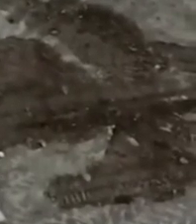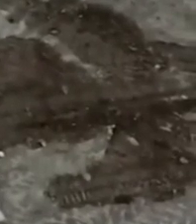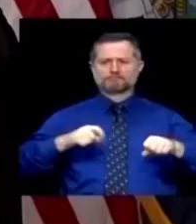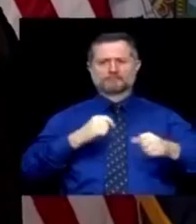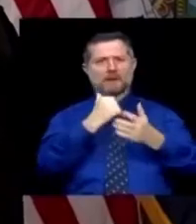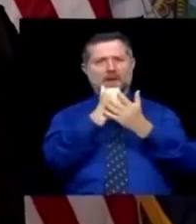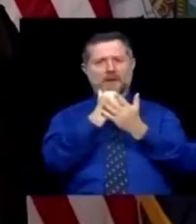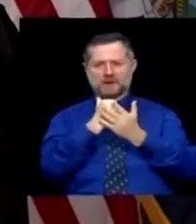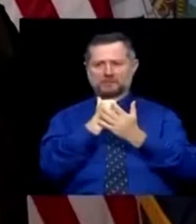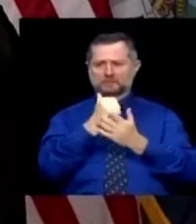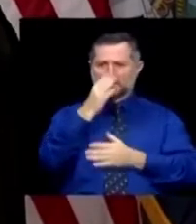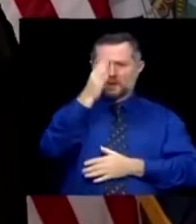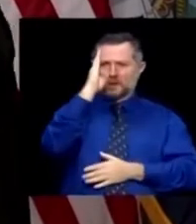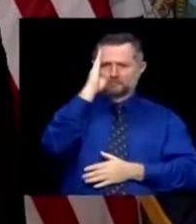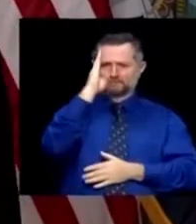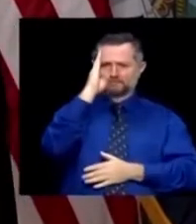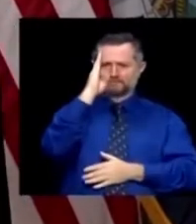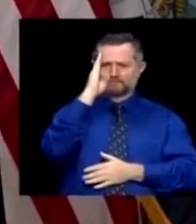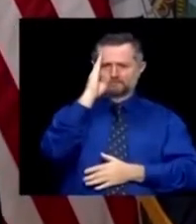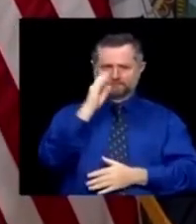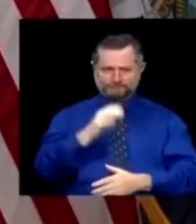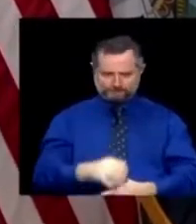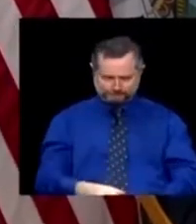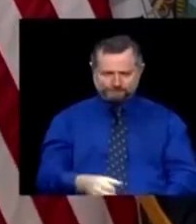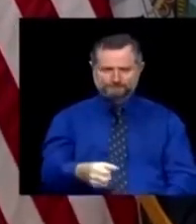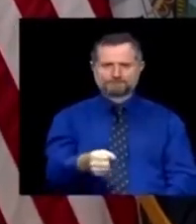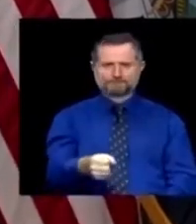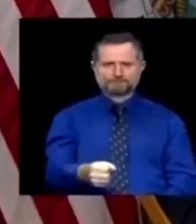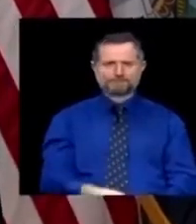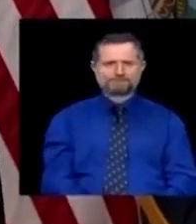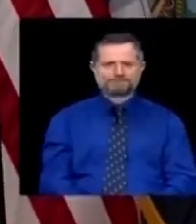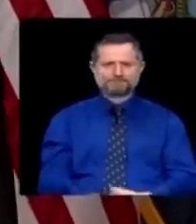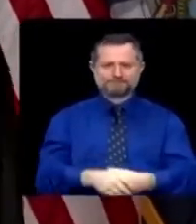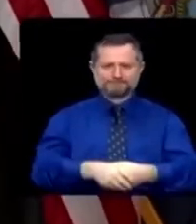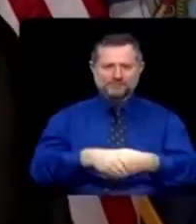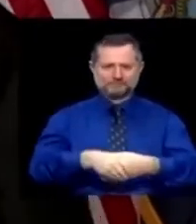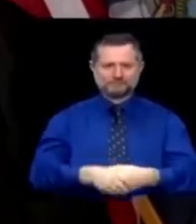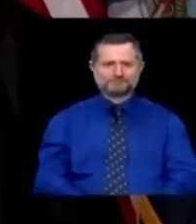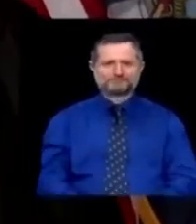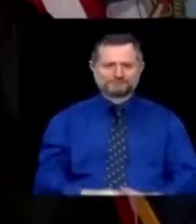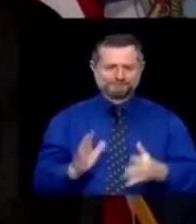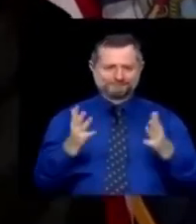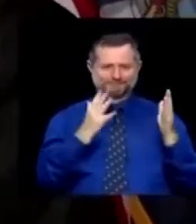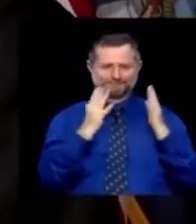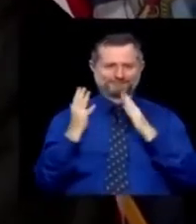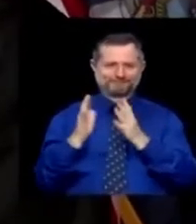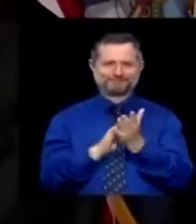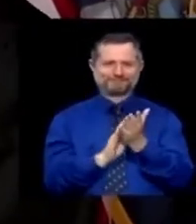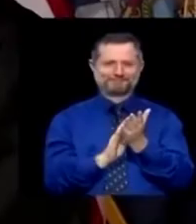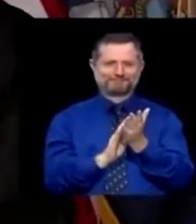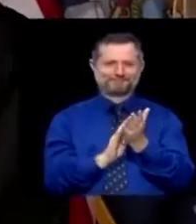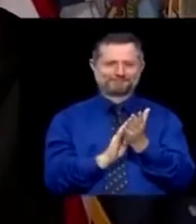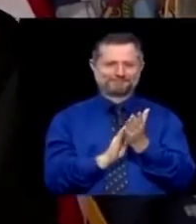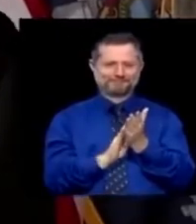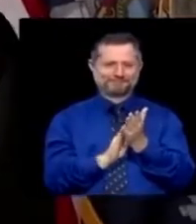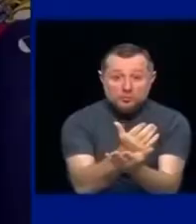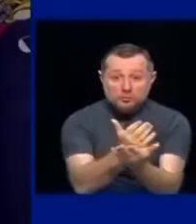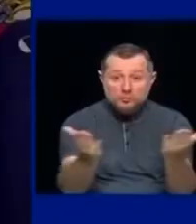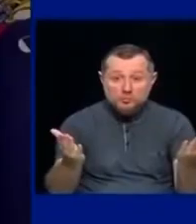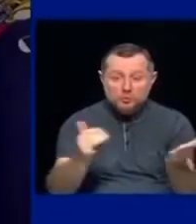New York. Hochul's announcement comes on her second day in office and appears to make good on her promise of greater